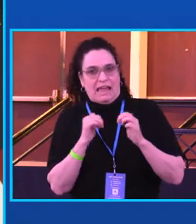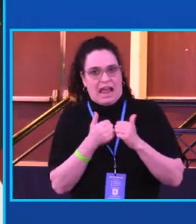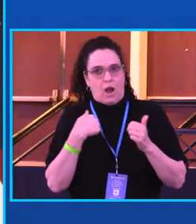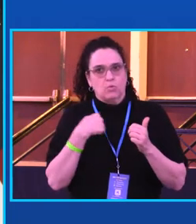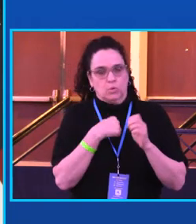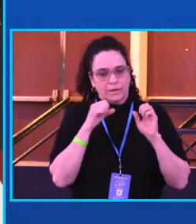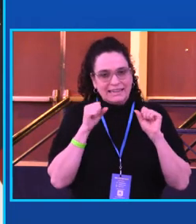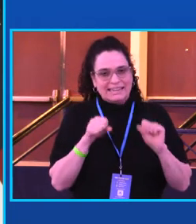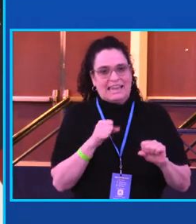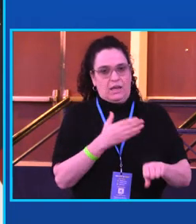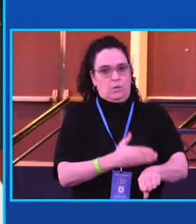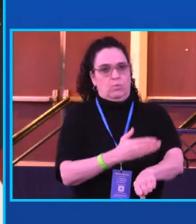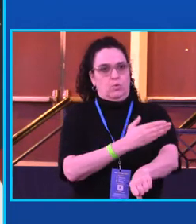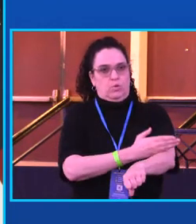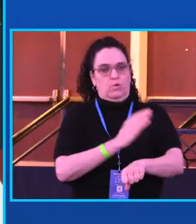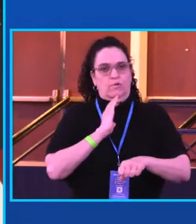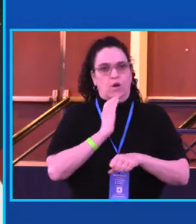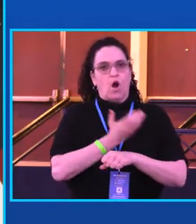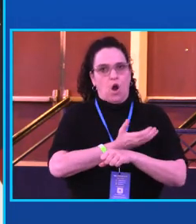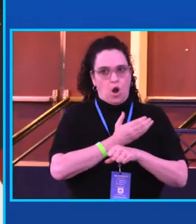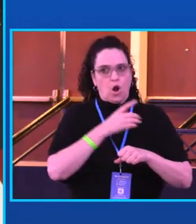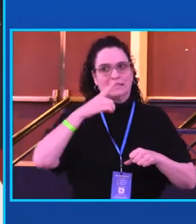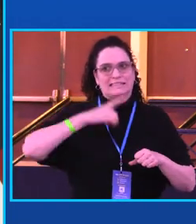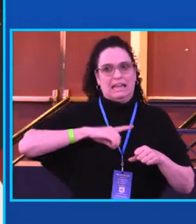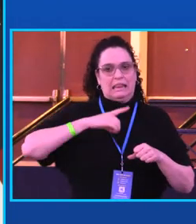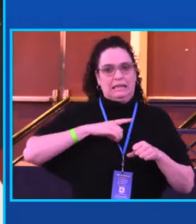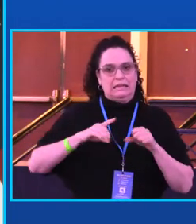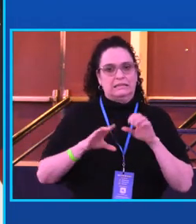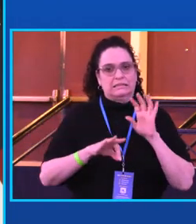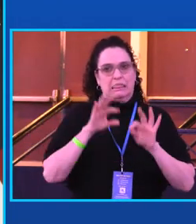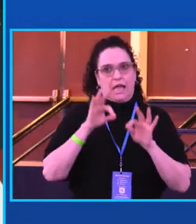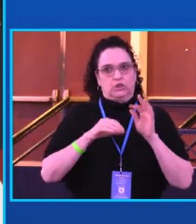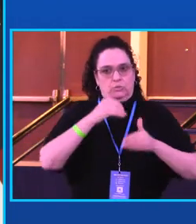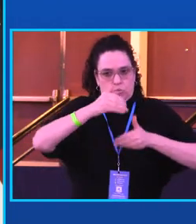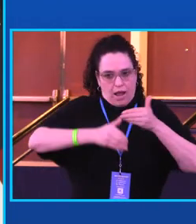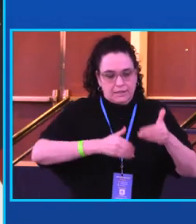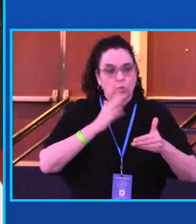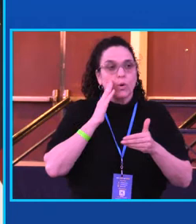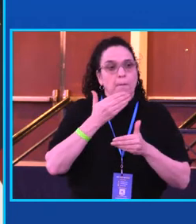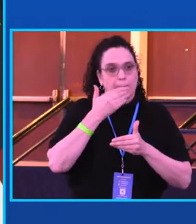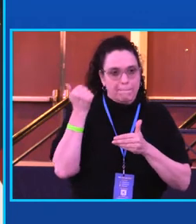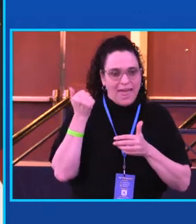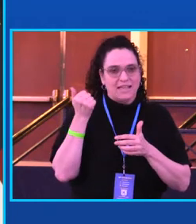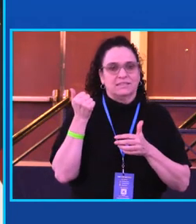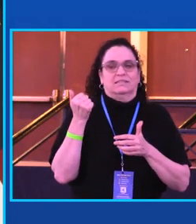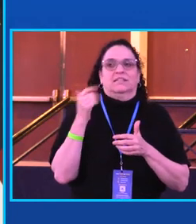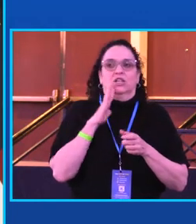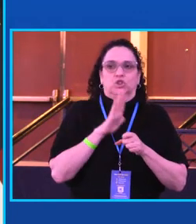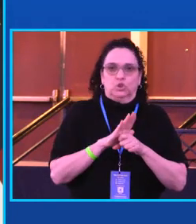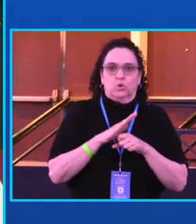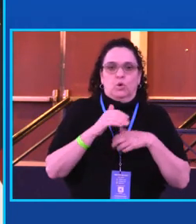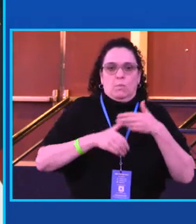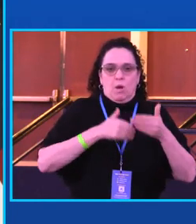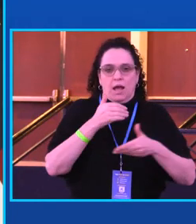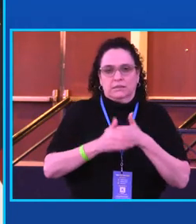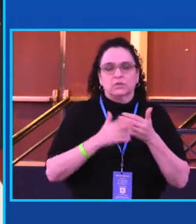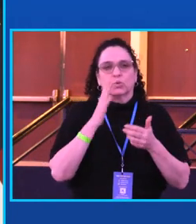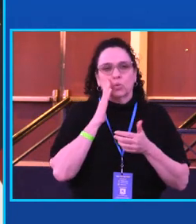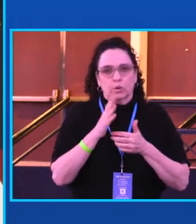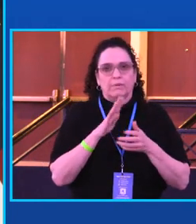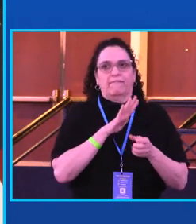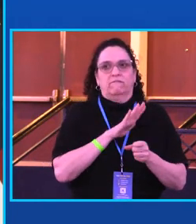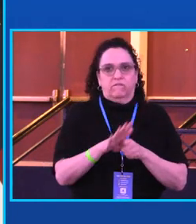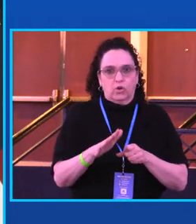can improve our delegate selection process to best ensure the process is